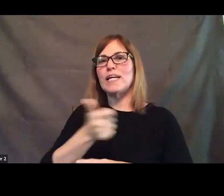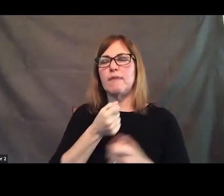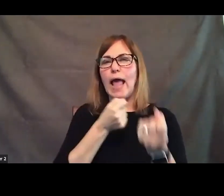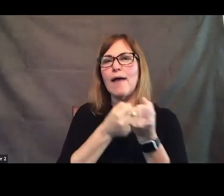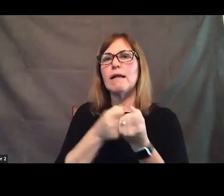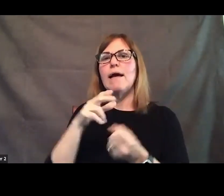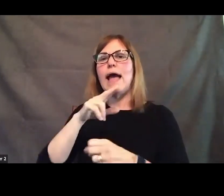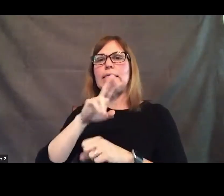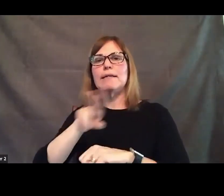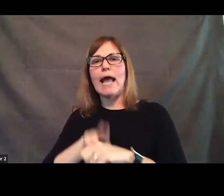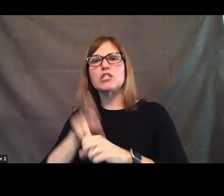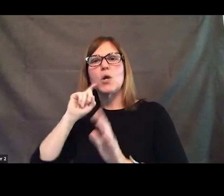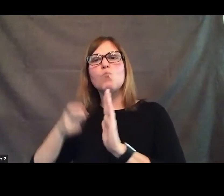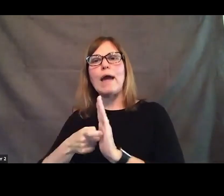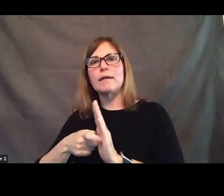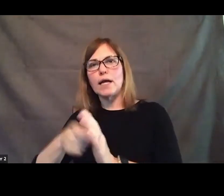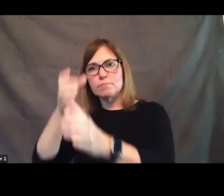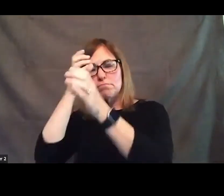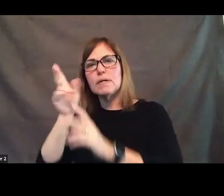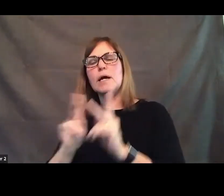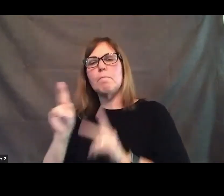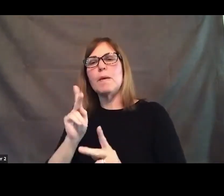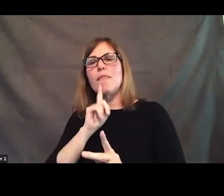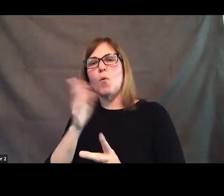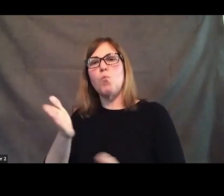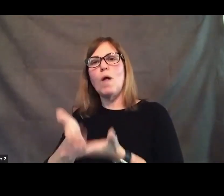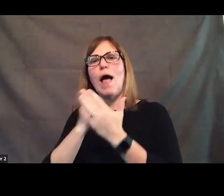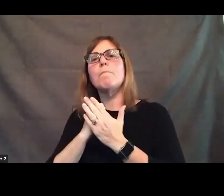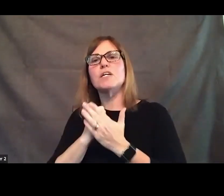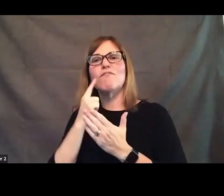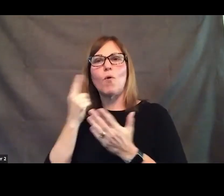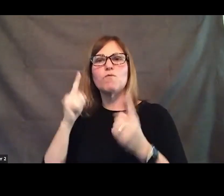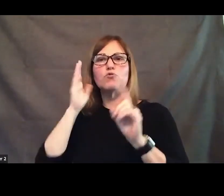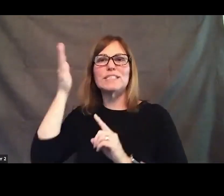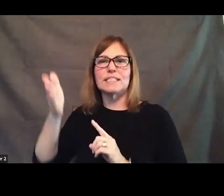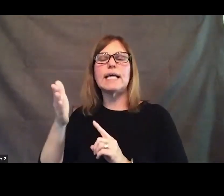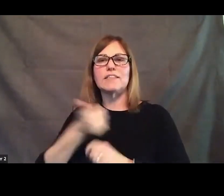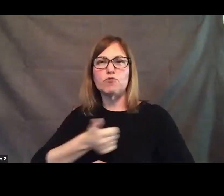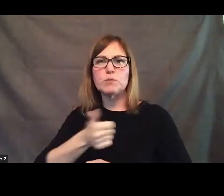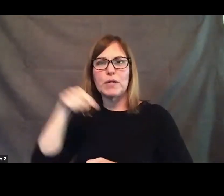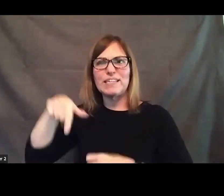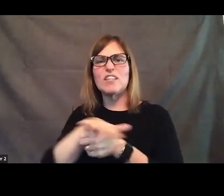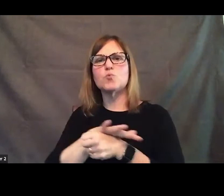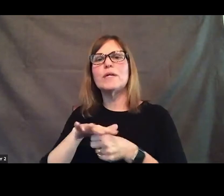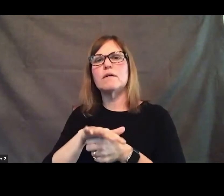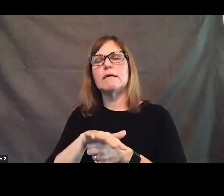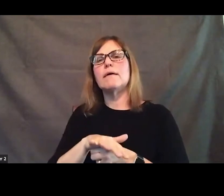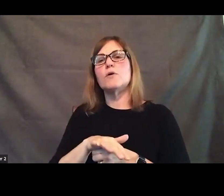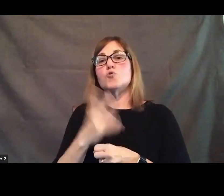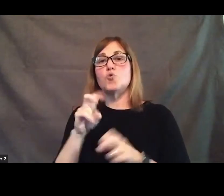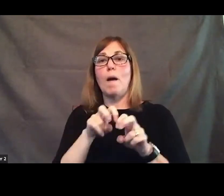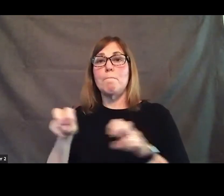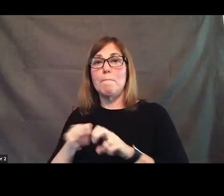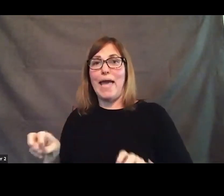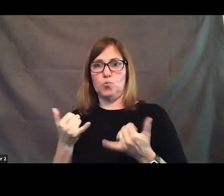scholars reflect on the history and future of accessible transportation in our region. Our program will feature 2 panels. The first panel